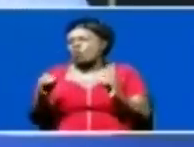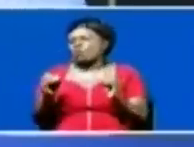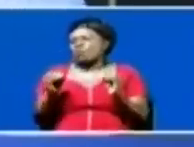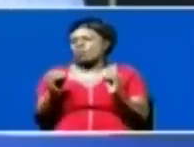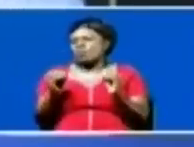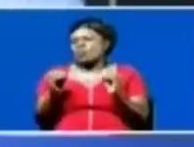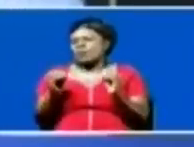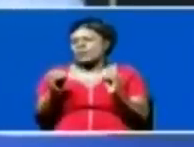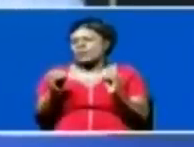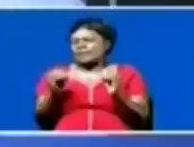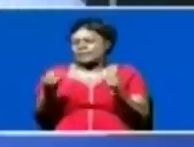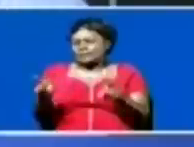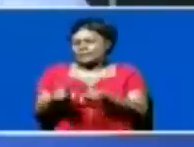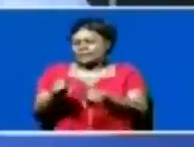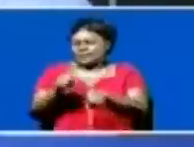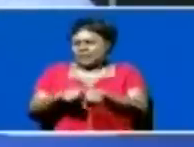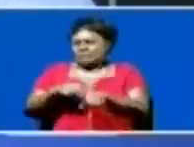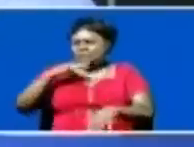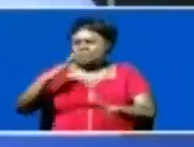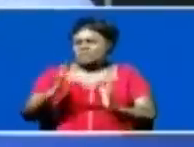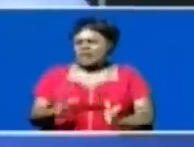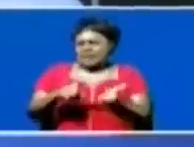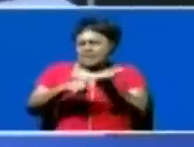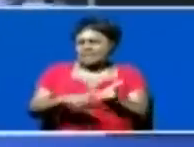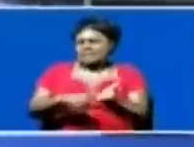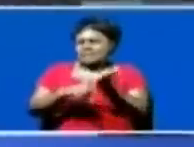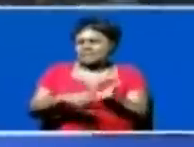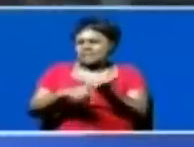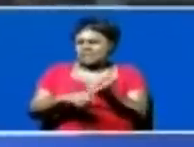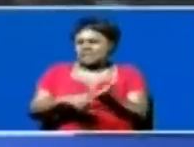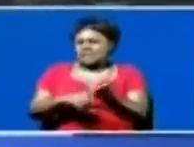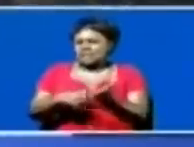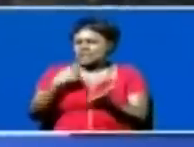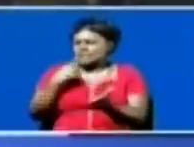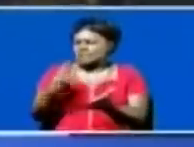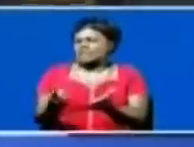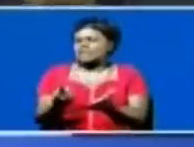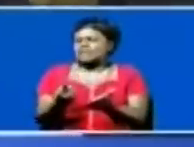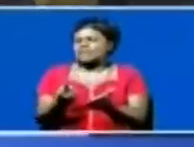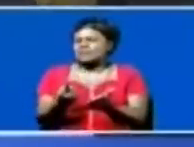reflected? Actually, even at the point that now the Speaker was insisting and calling out all these things,